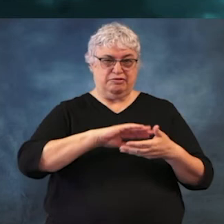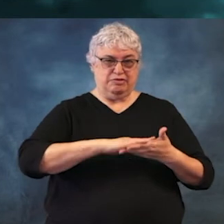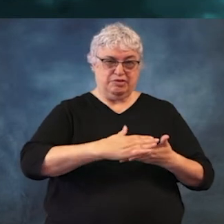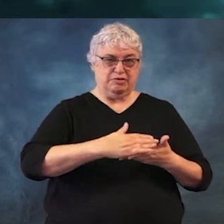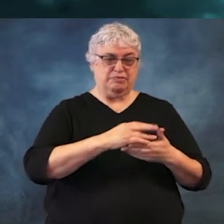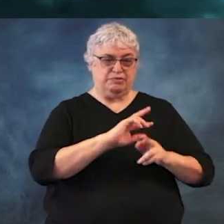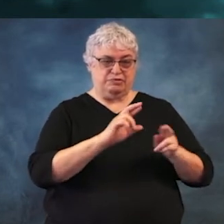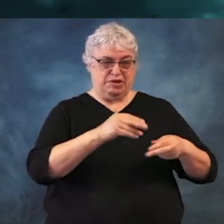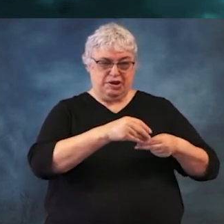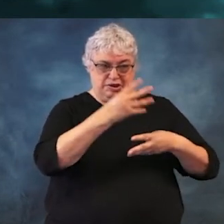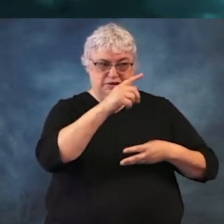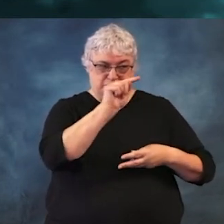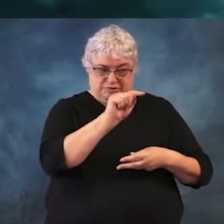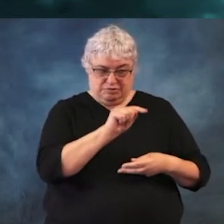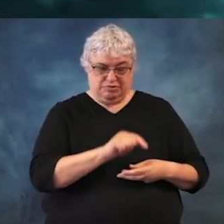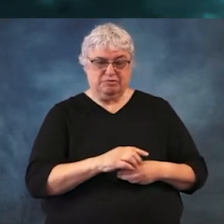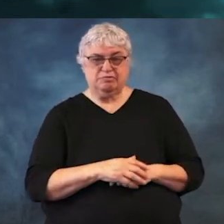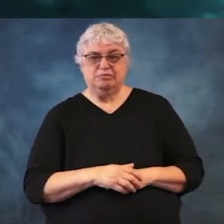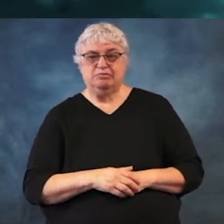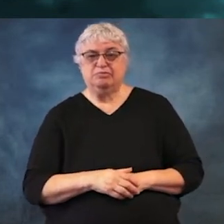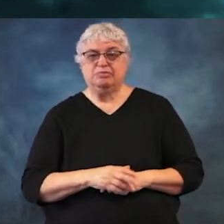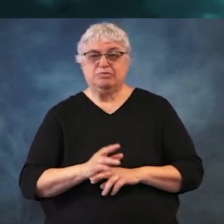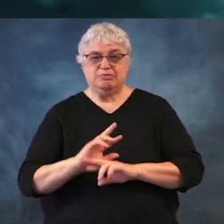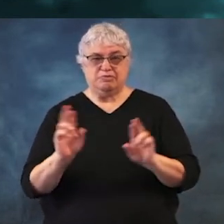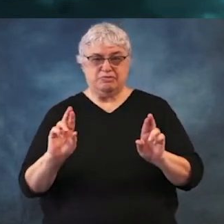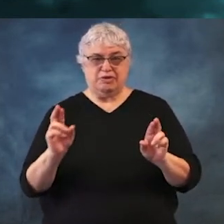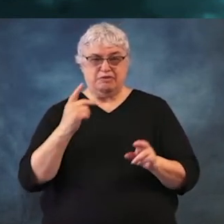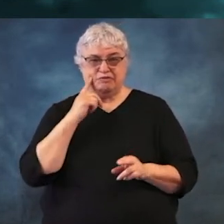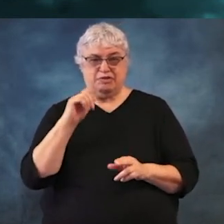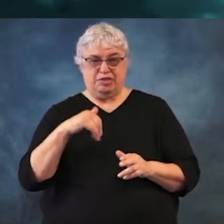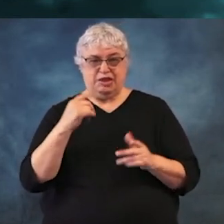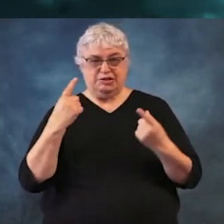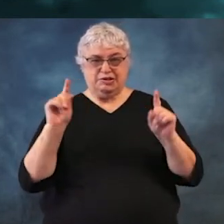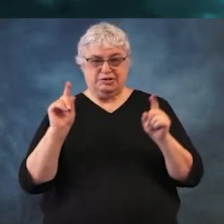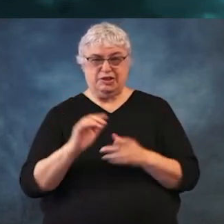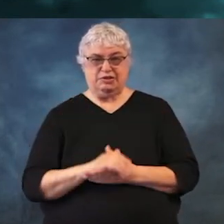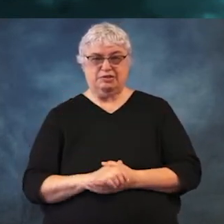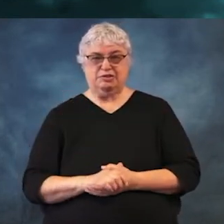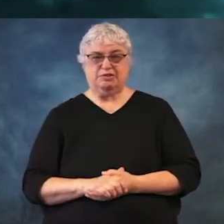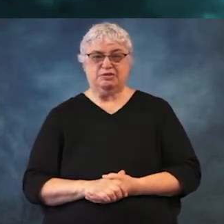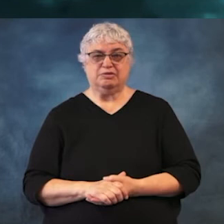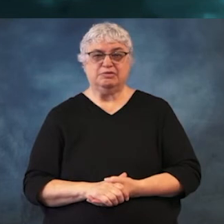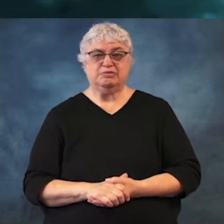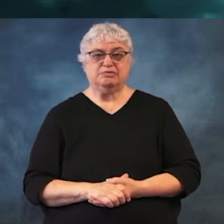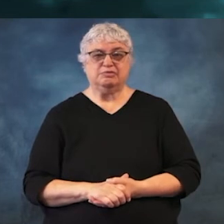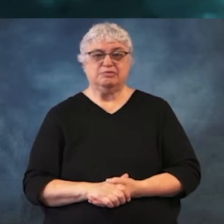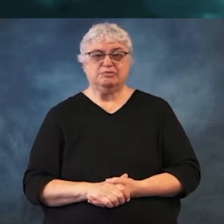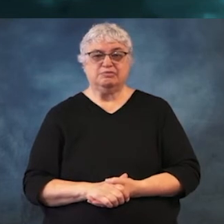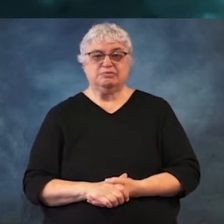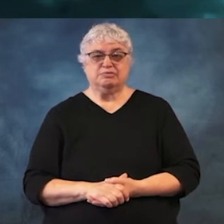just, being prepared is the big key to be successful in a disaster.